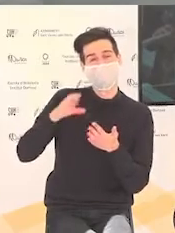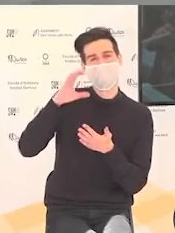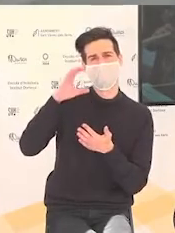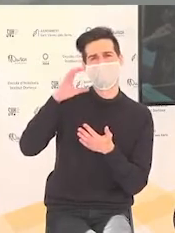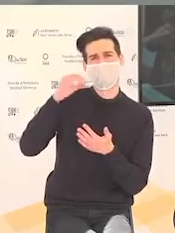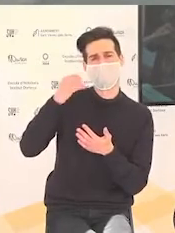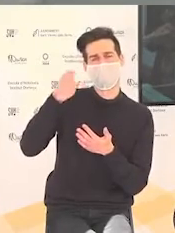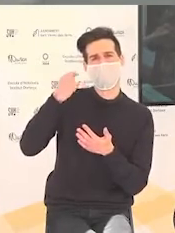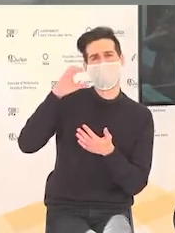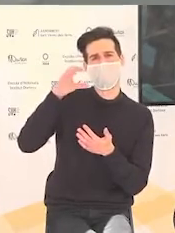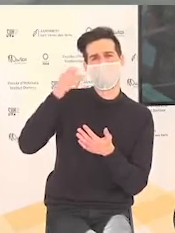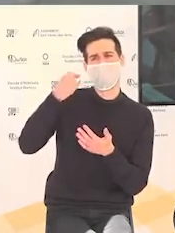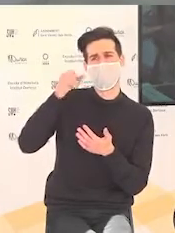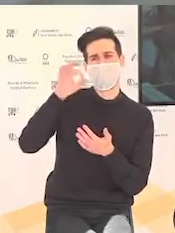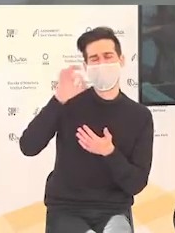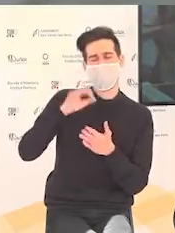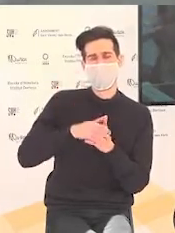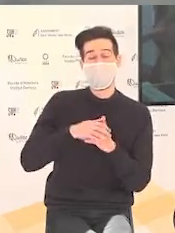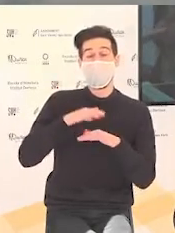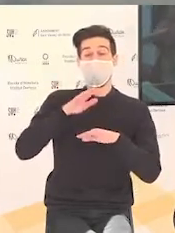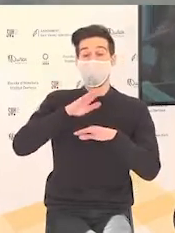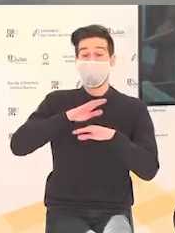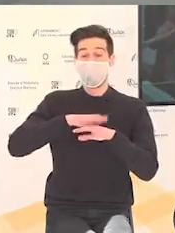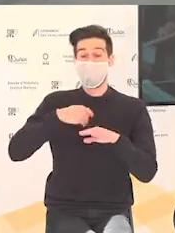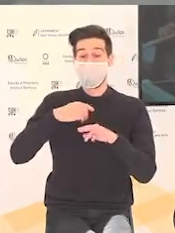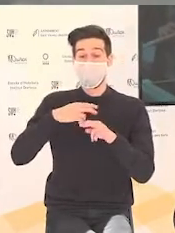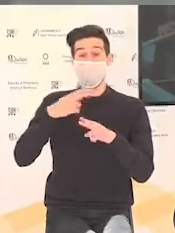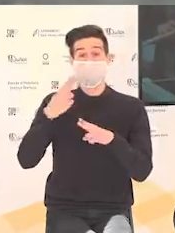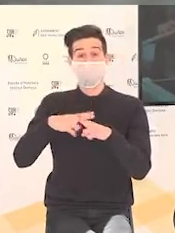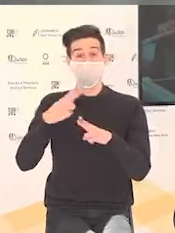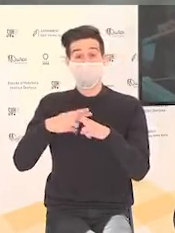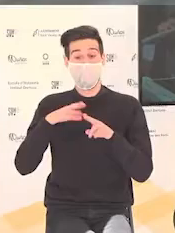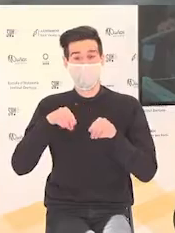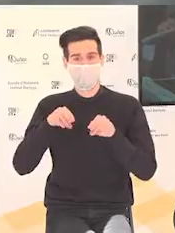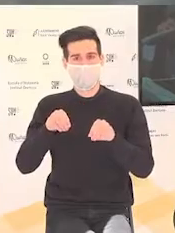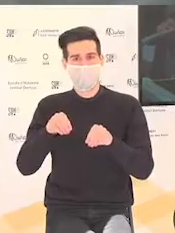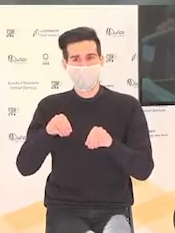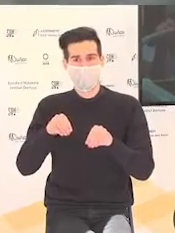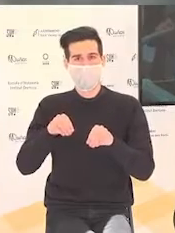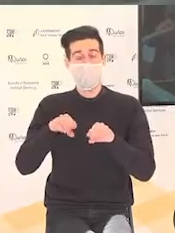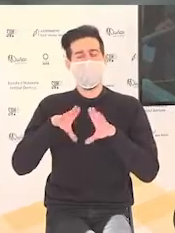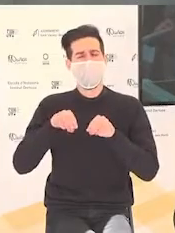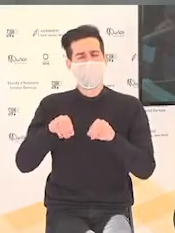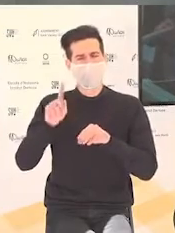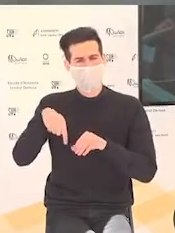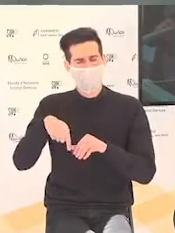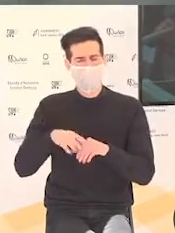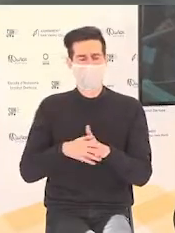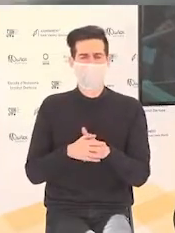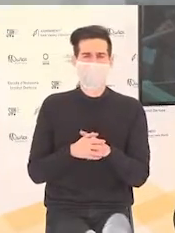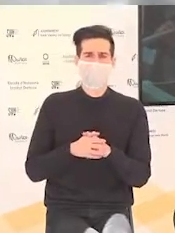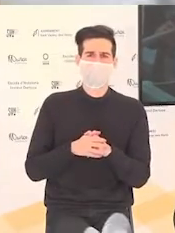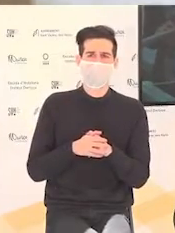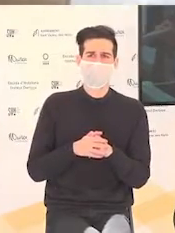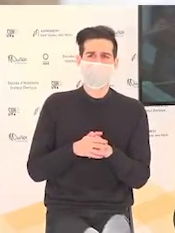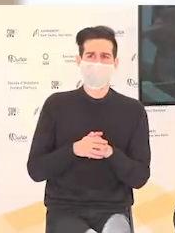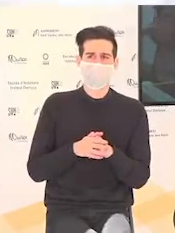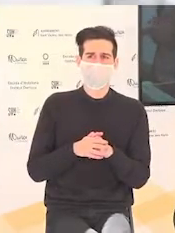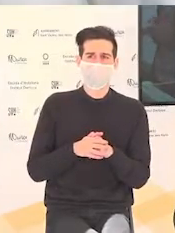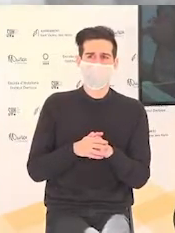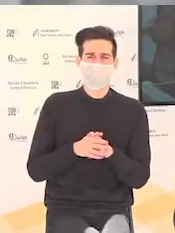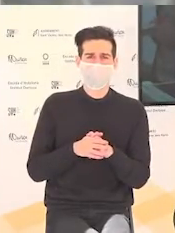with. Que se utiliza en la elaboración del chocolate. And I've also got lecitin. Y también